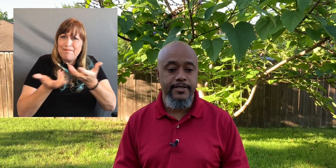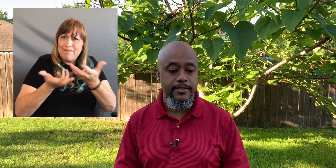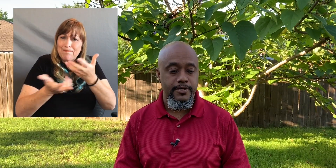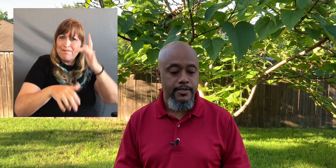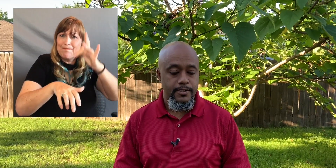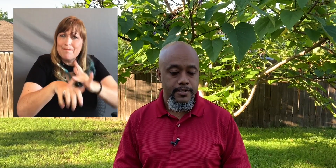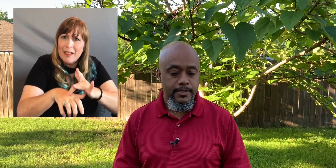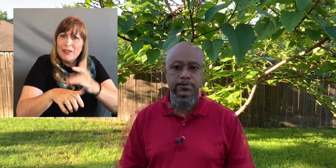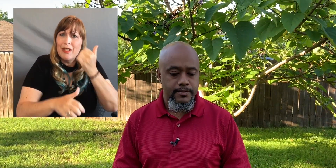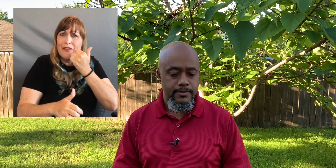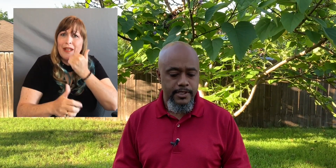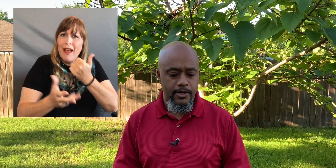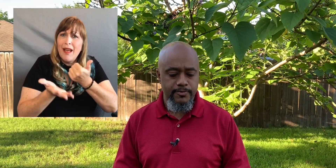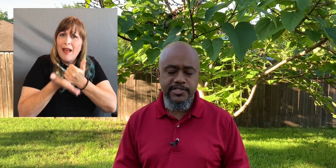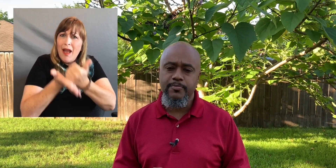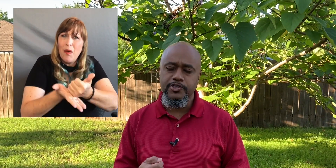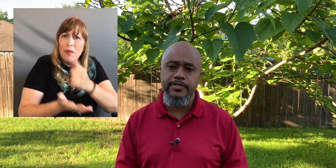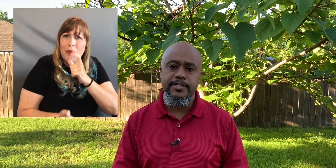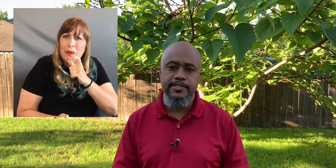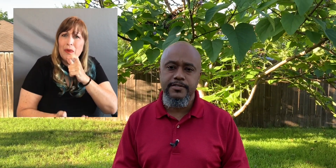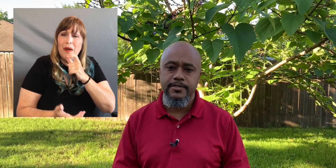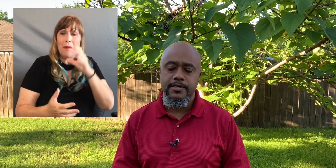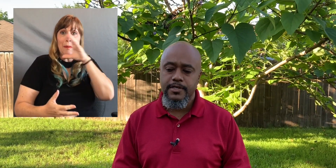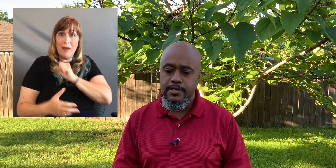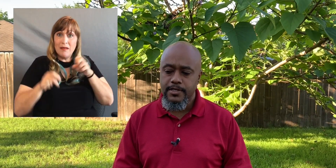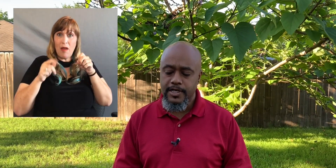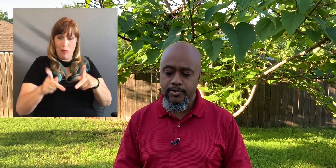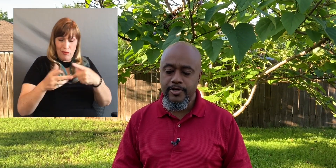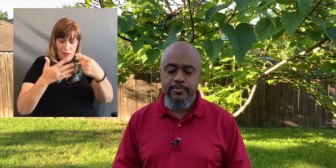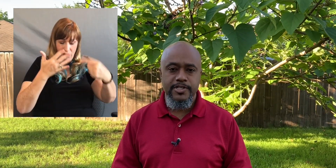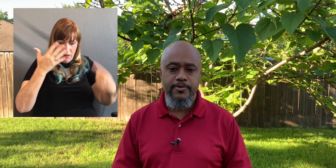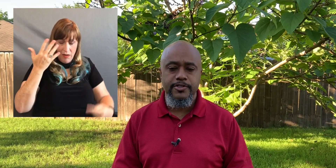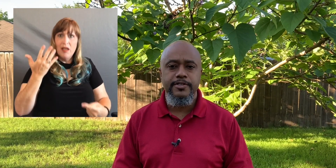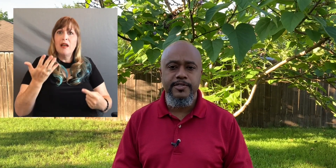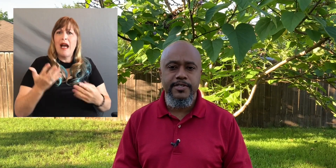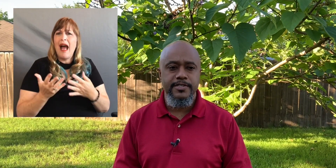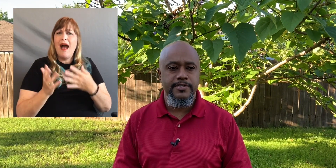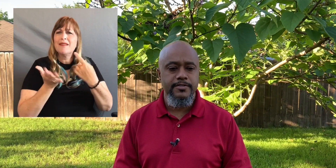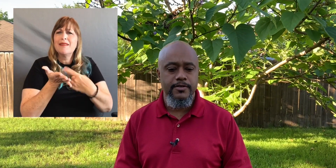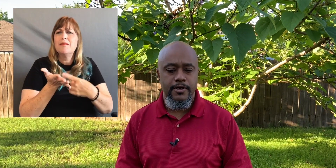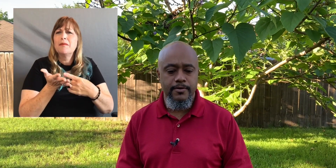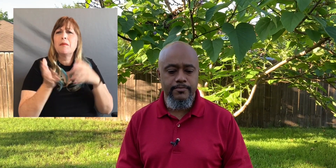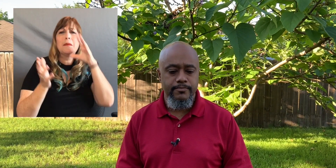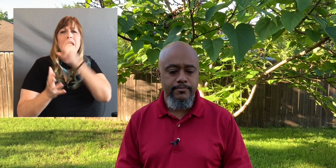day? And all the missed opportunities. And I bring up the missed opportunities because